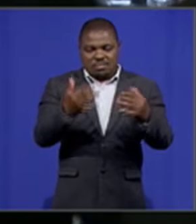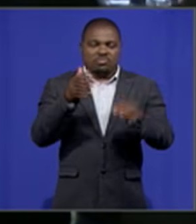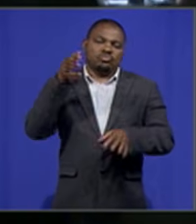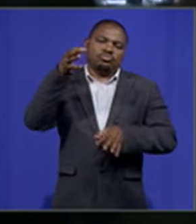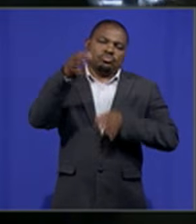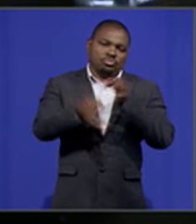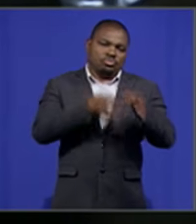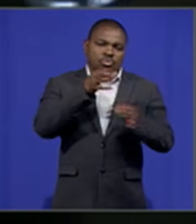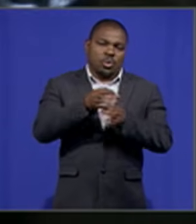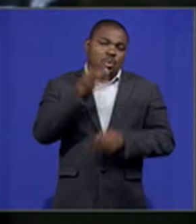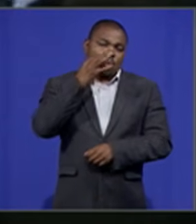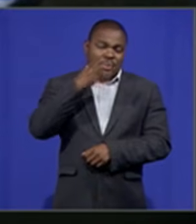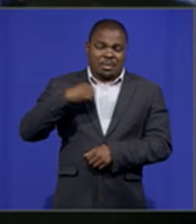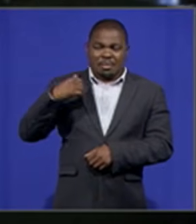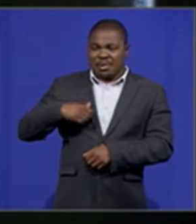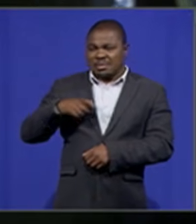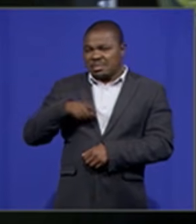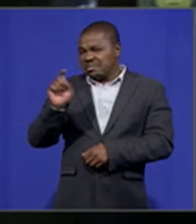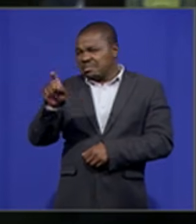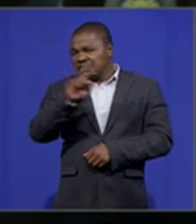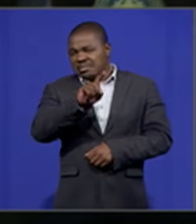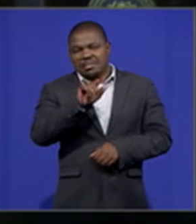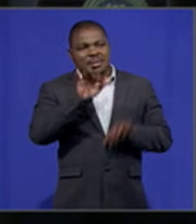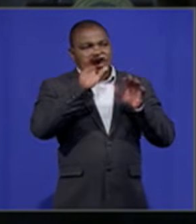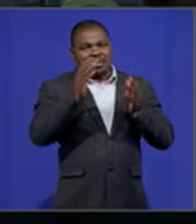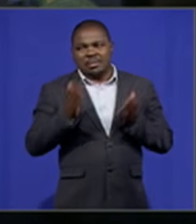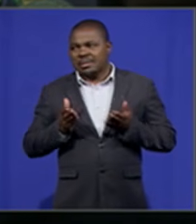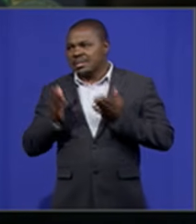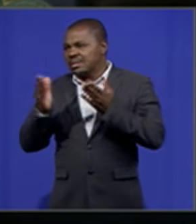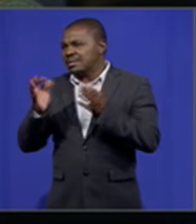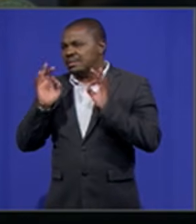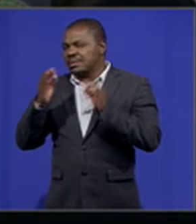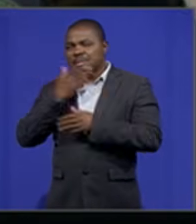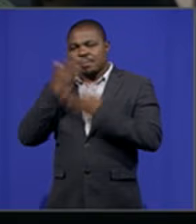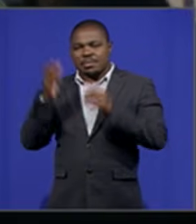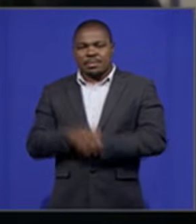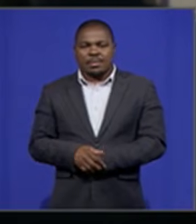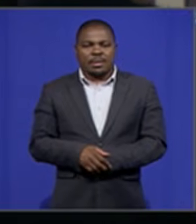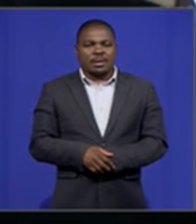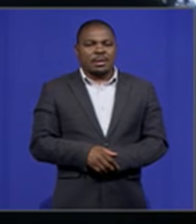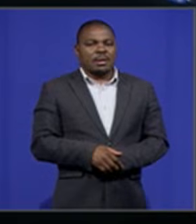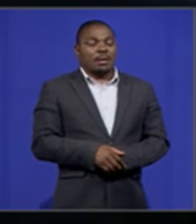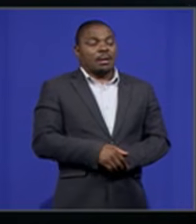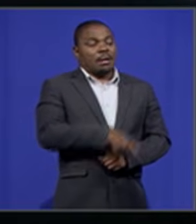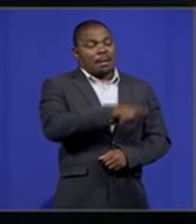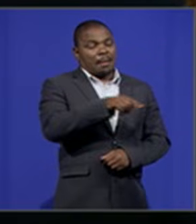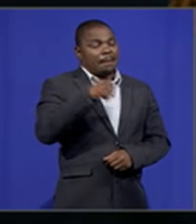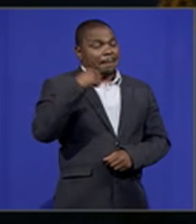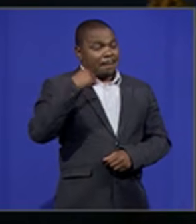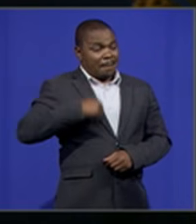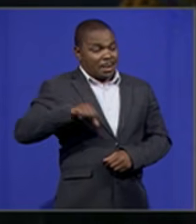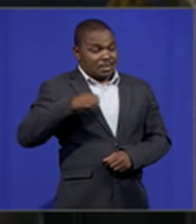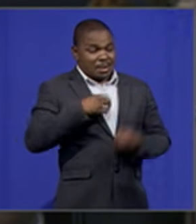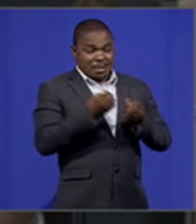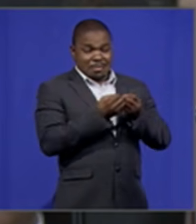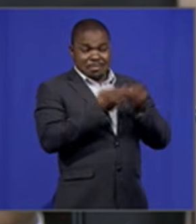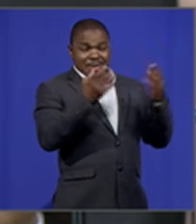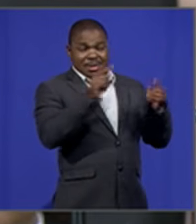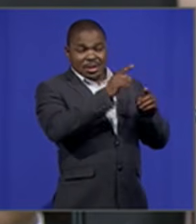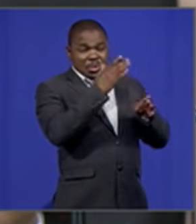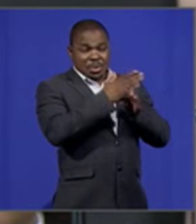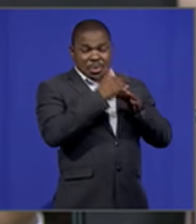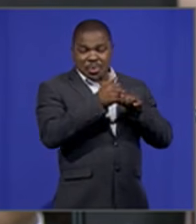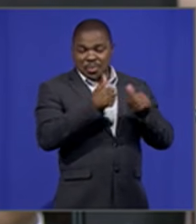dumetseng fa dimasepala di retelelwa ke go rebola ditirelo. Bongata ba bo masepala abasebetsi